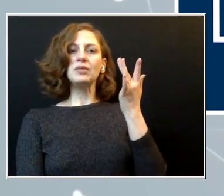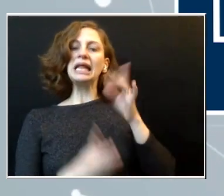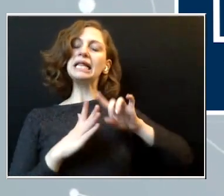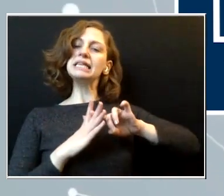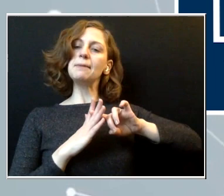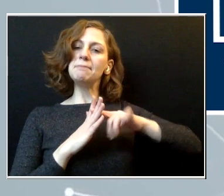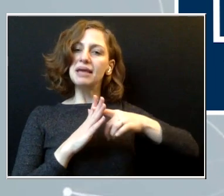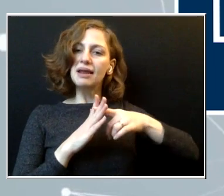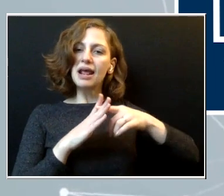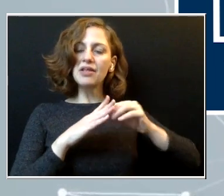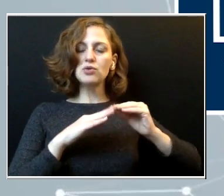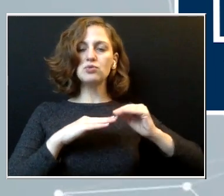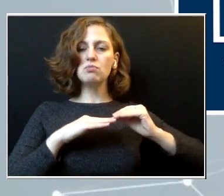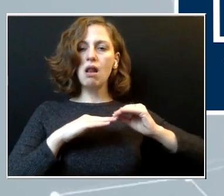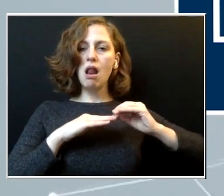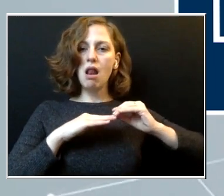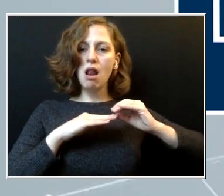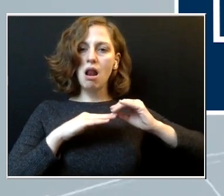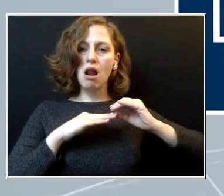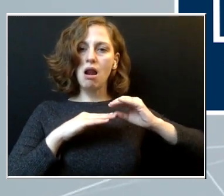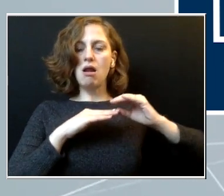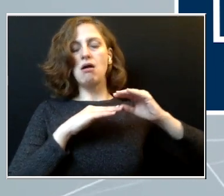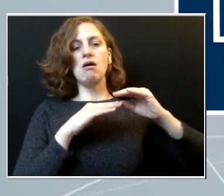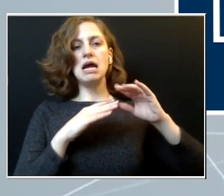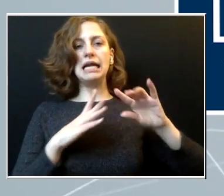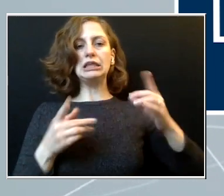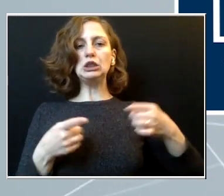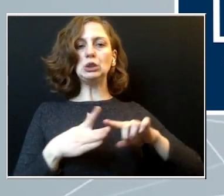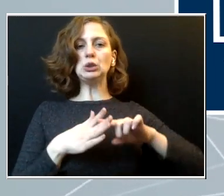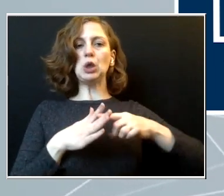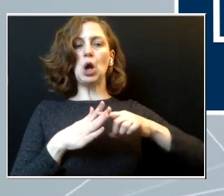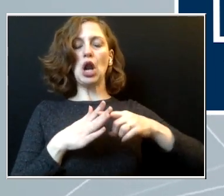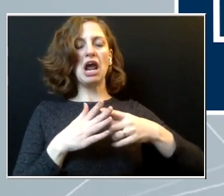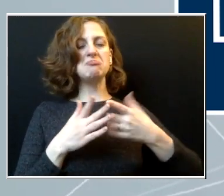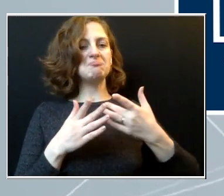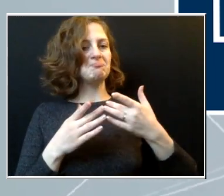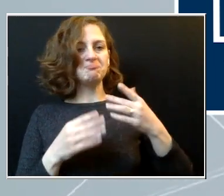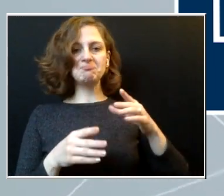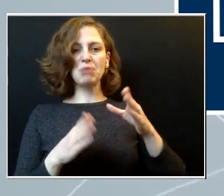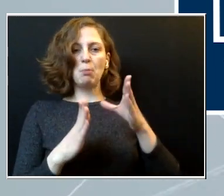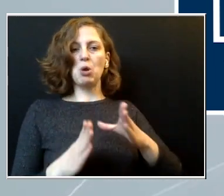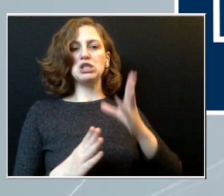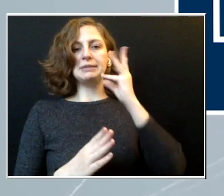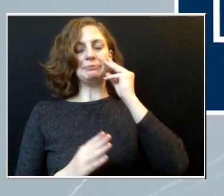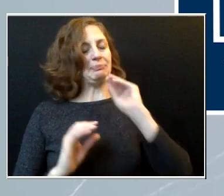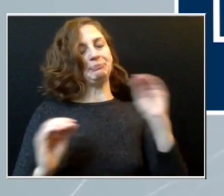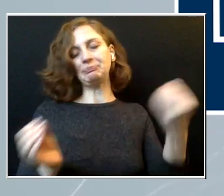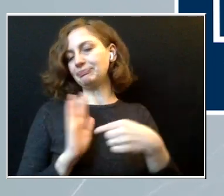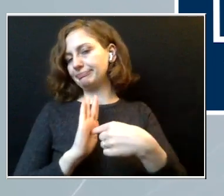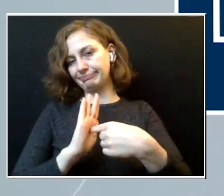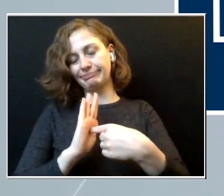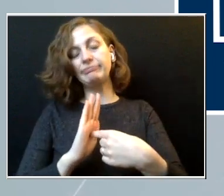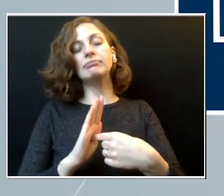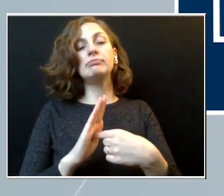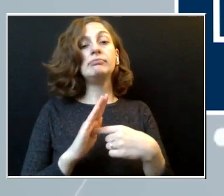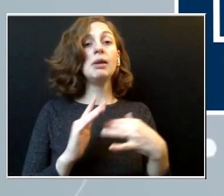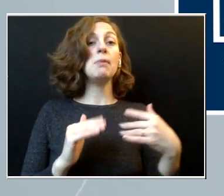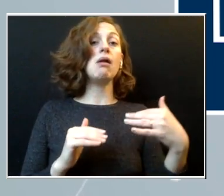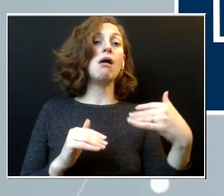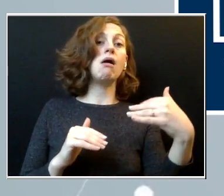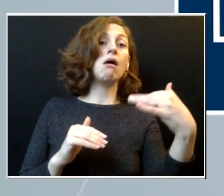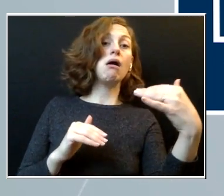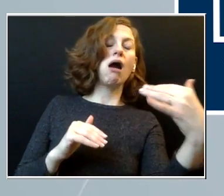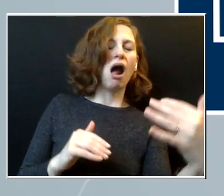the lungs, and yet most people are asymptomatic. But as it progresses, people do start noticing that they're getting a little bit winded, but it's such an